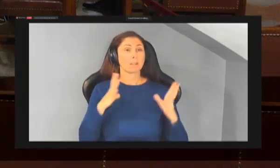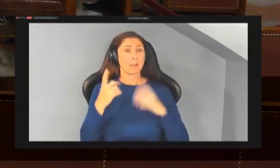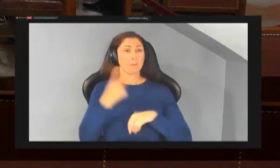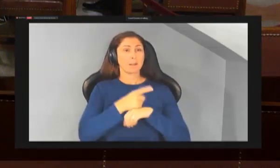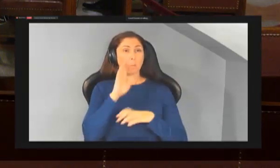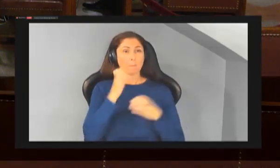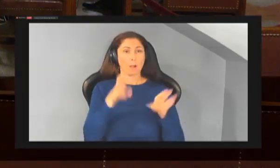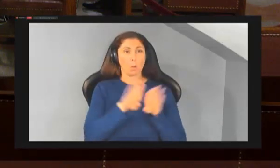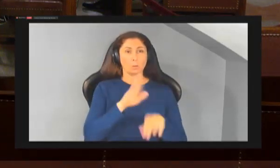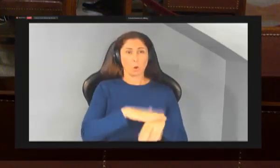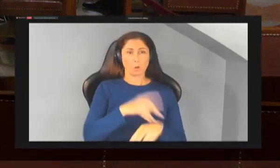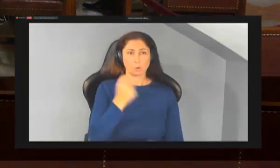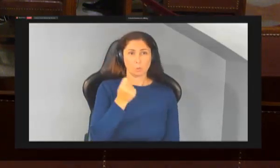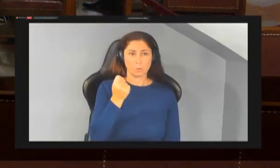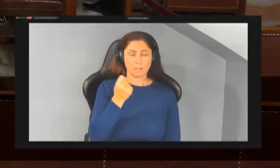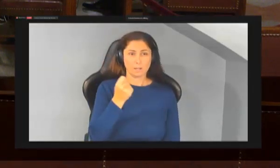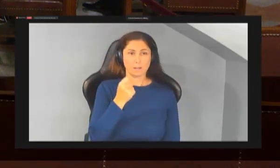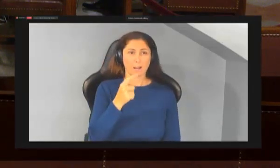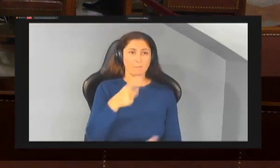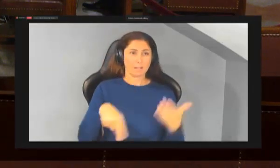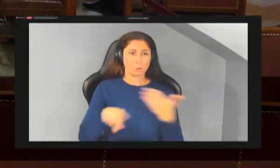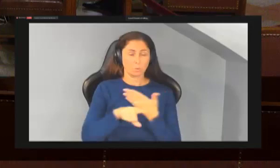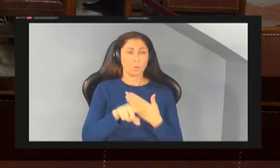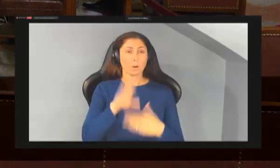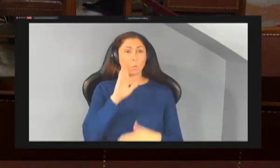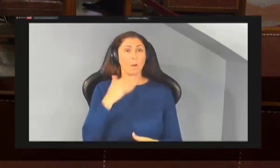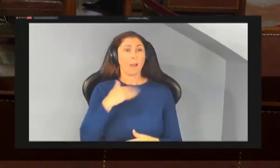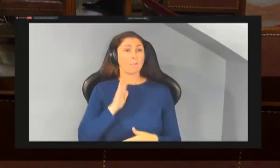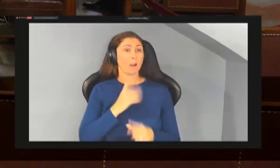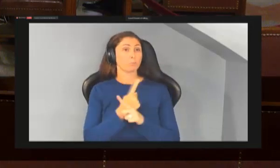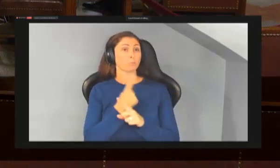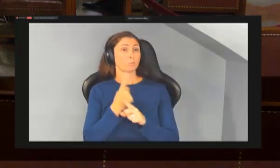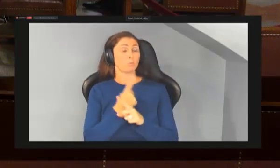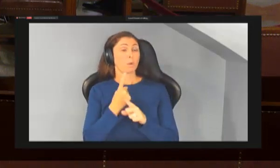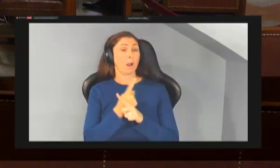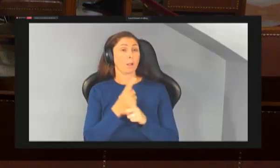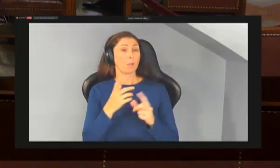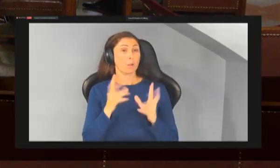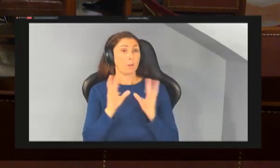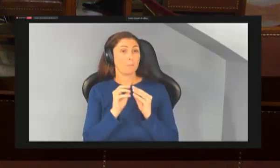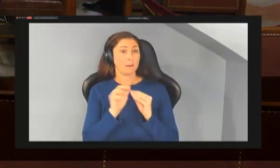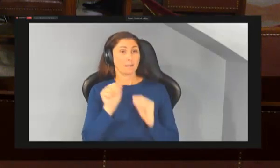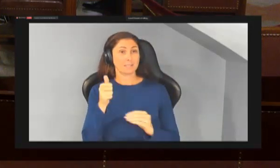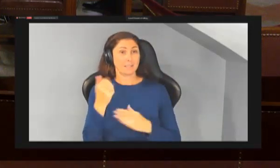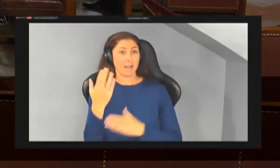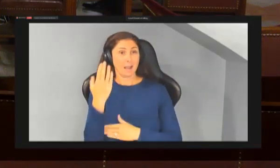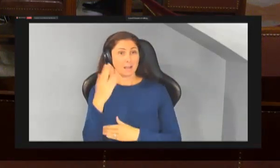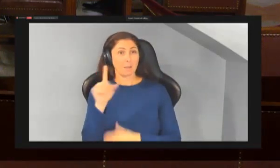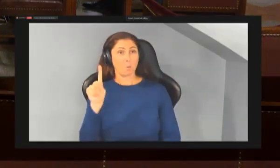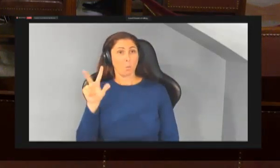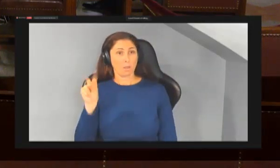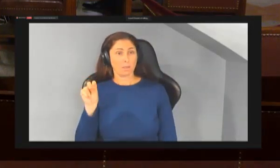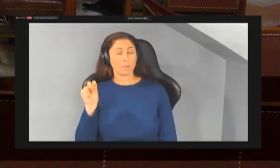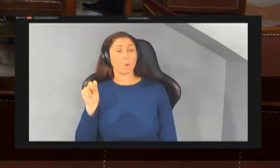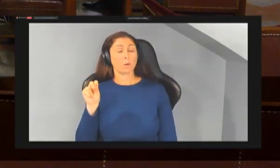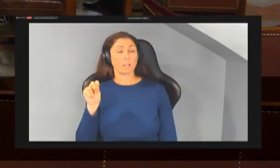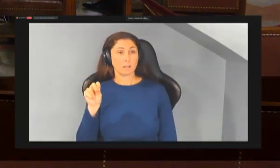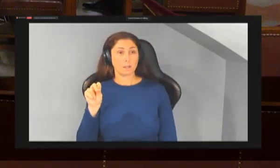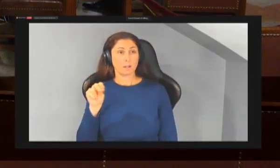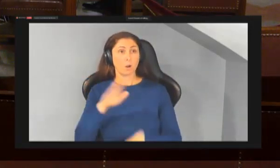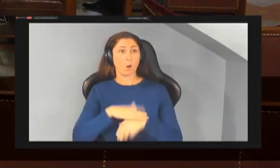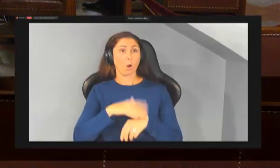Tuesday of next week. Council will hold our regular and standing committee meeting at 10 a.m. and 1:30 p.m. respectively on